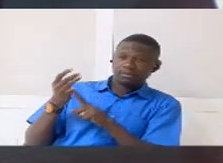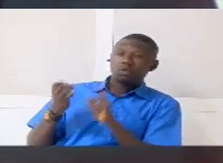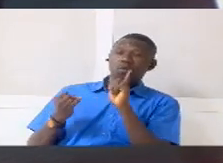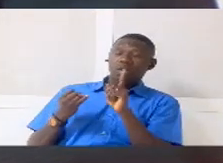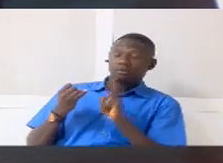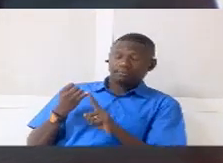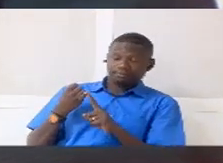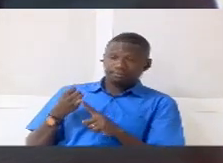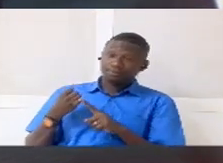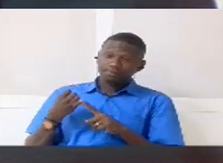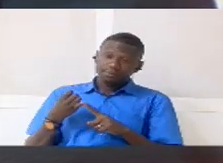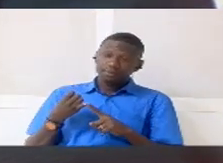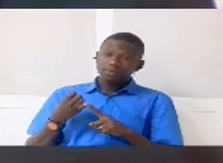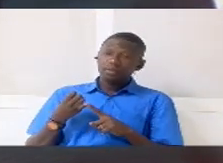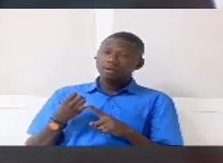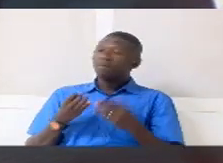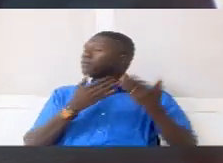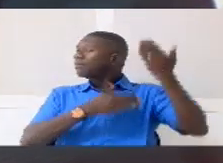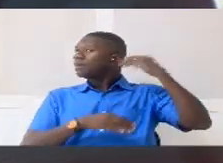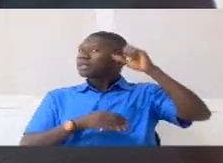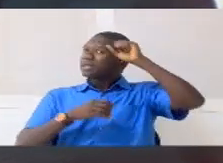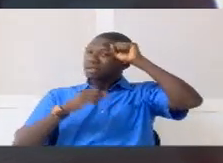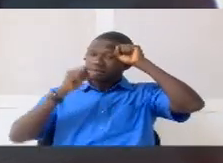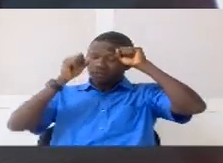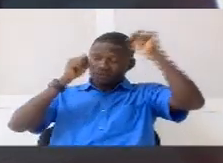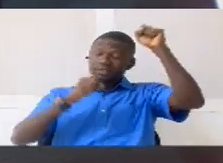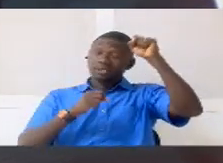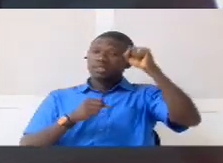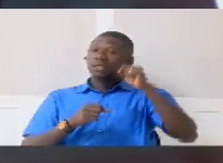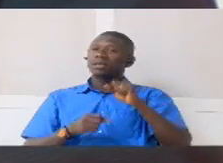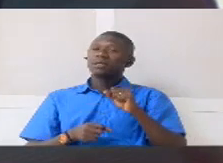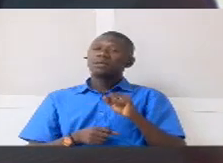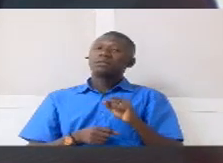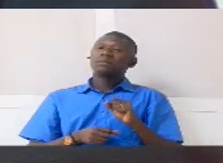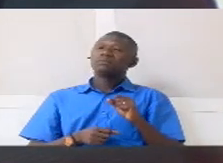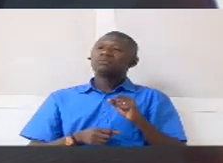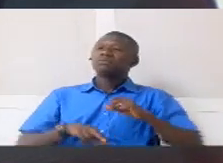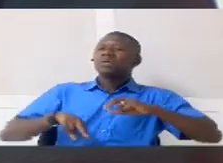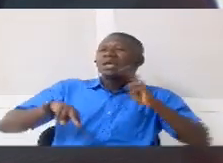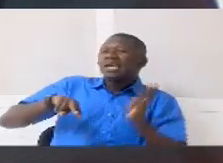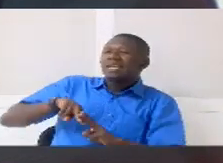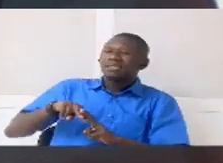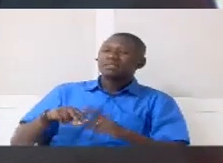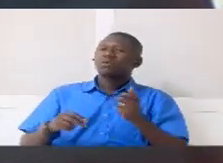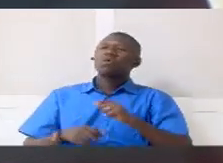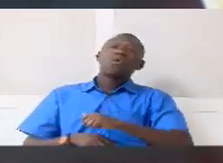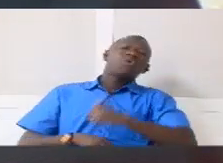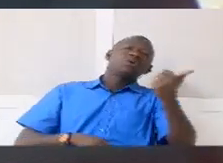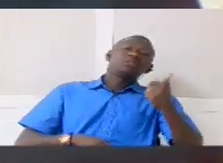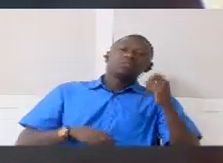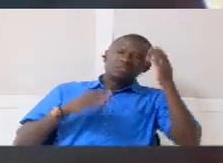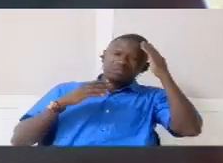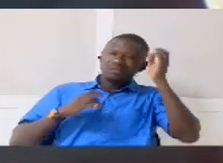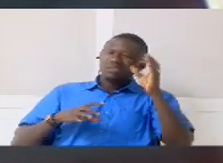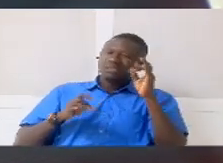One, the former president's HIV, AIDS, and other diseases alternative